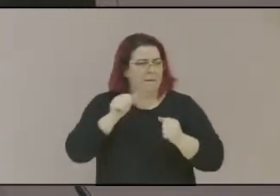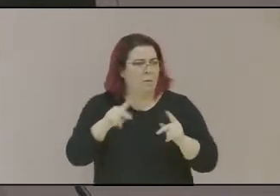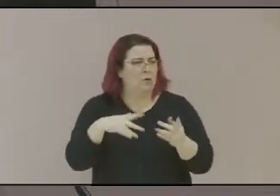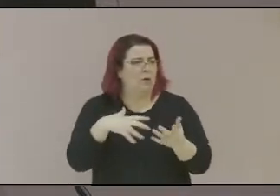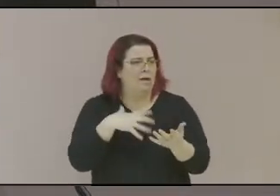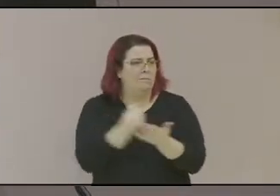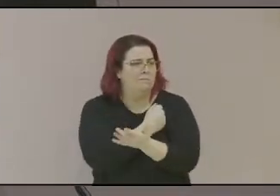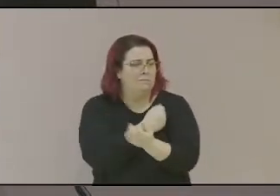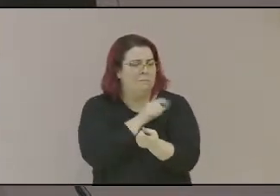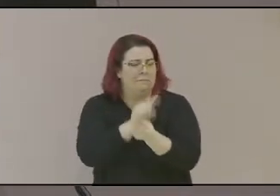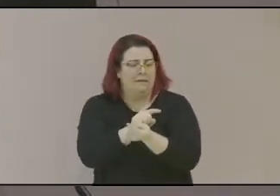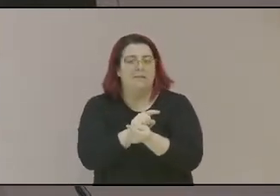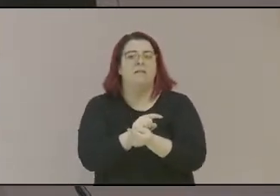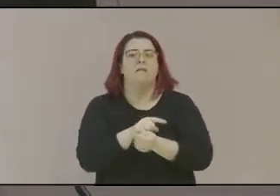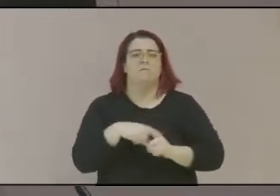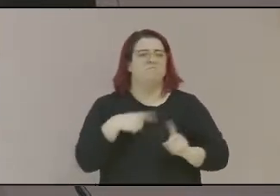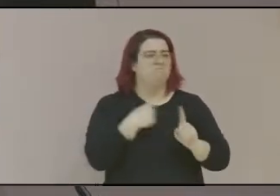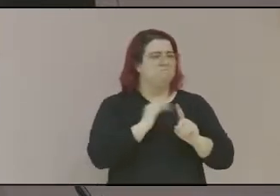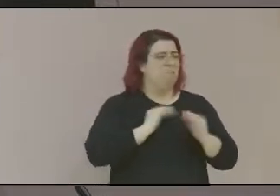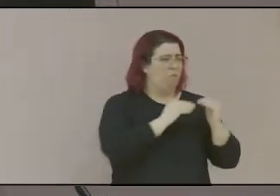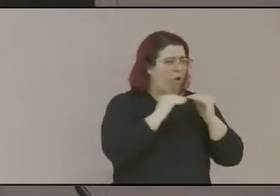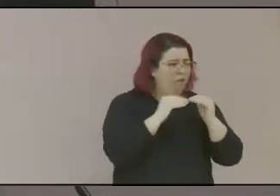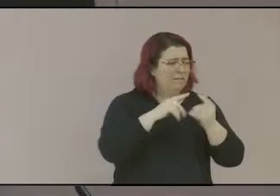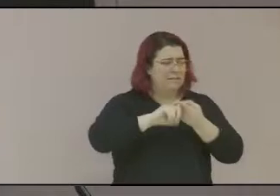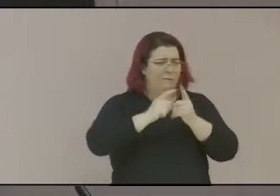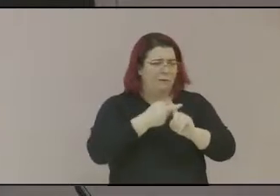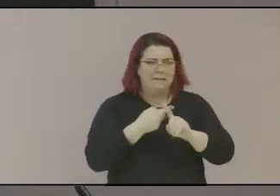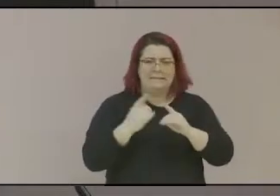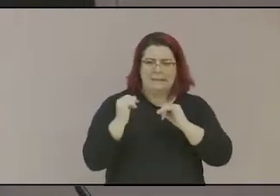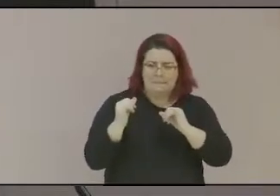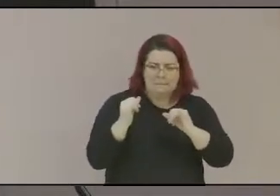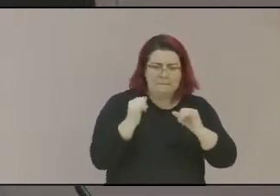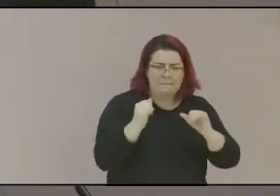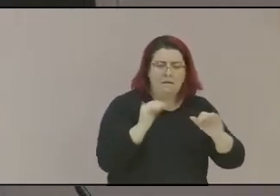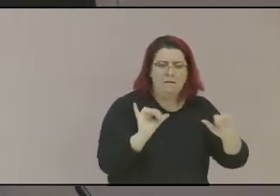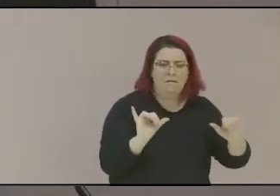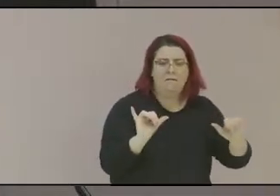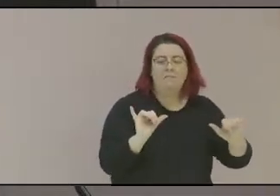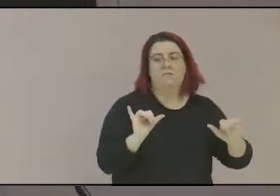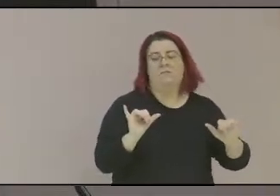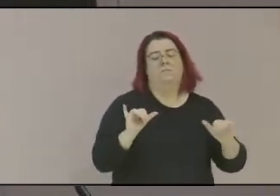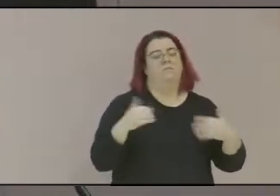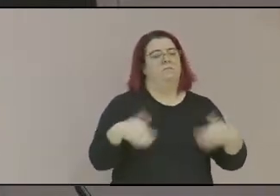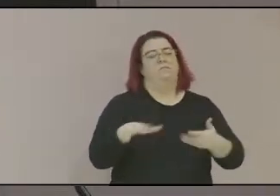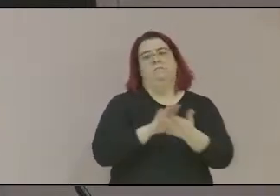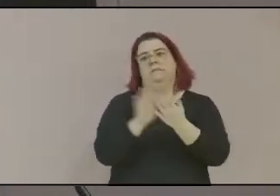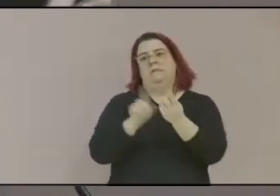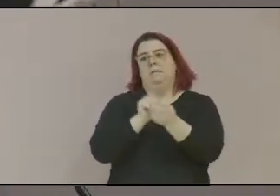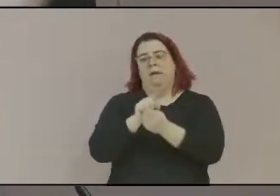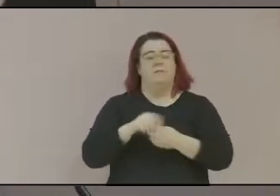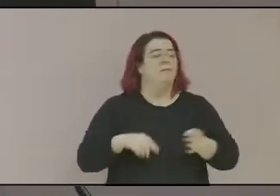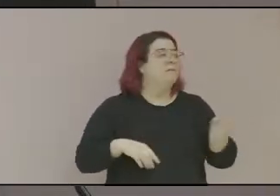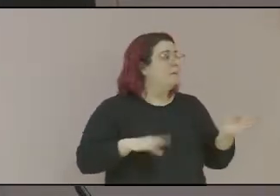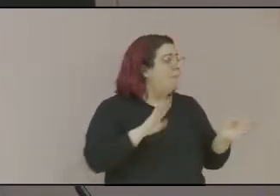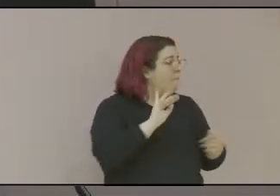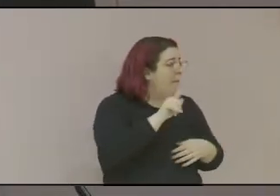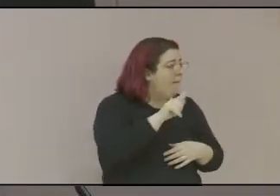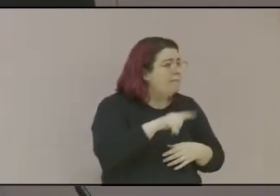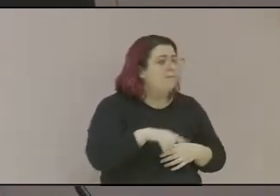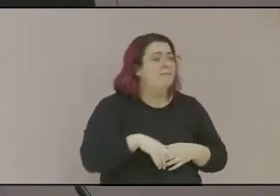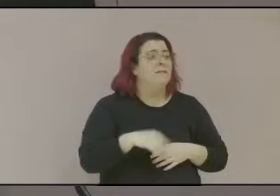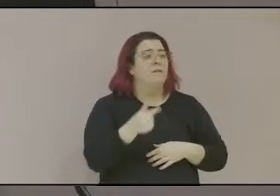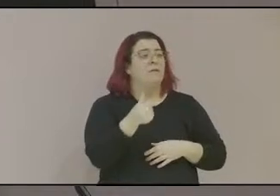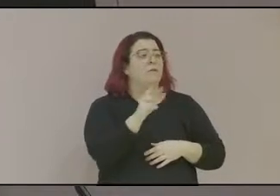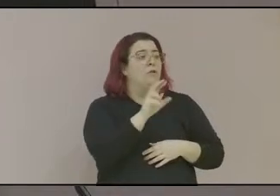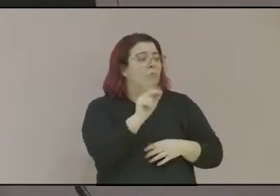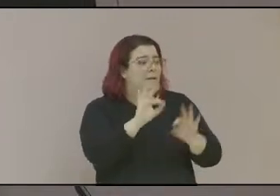same shared good friends and colleagues, so I'm so glad we get to meet. Also Bill, of course, and the Green family. And